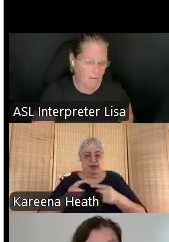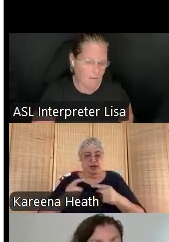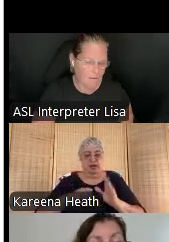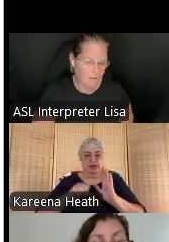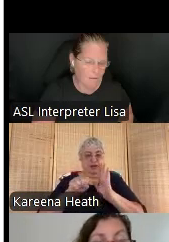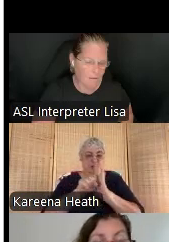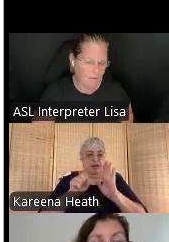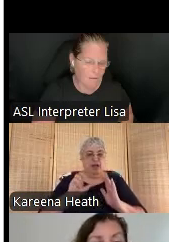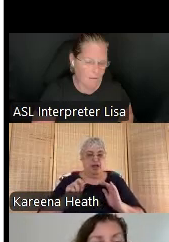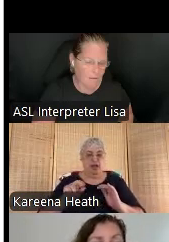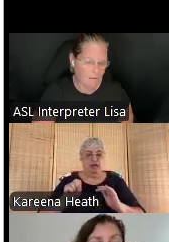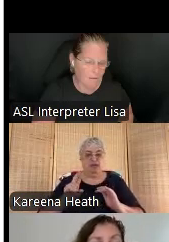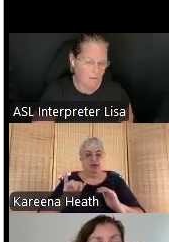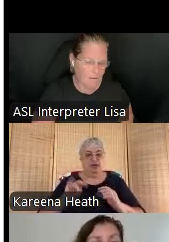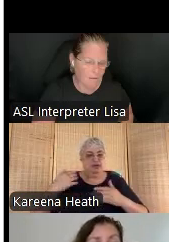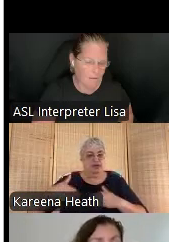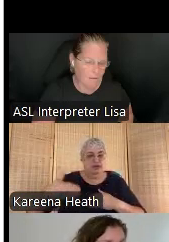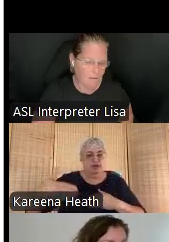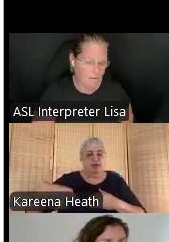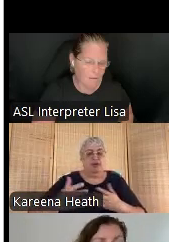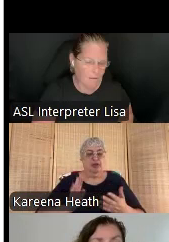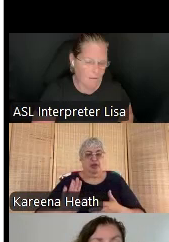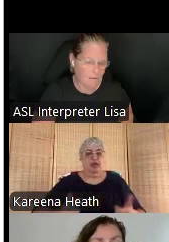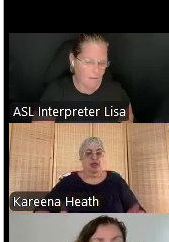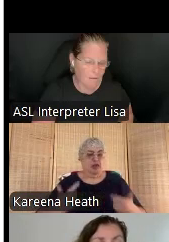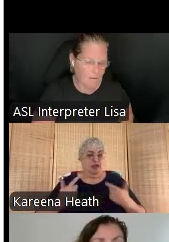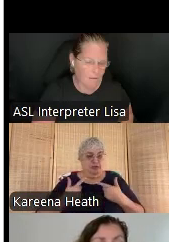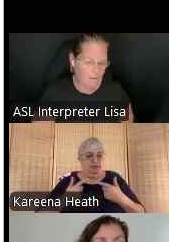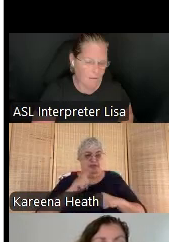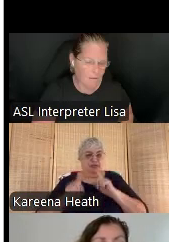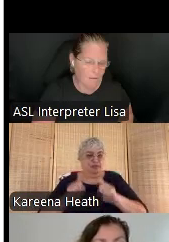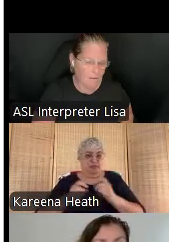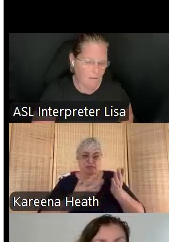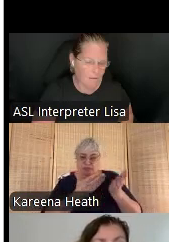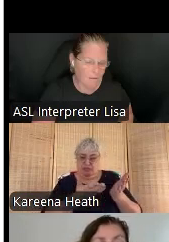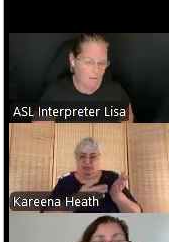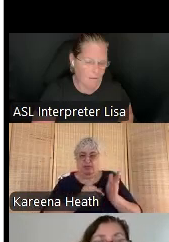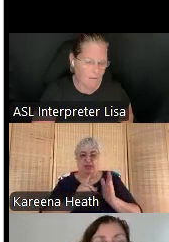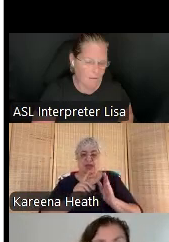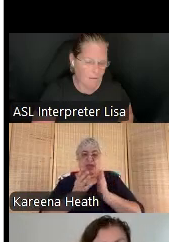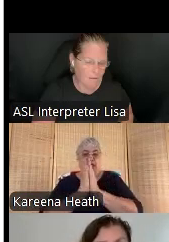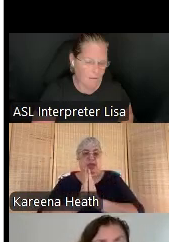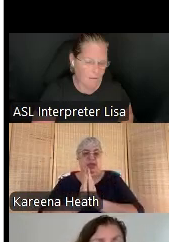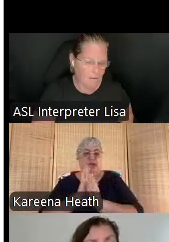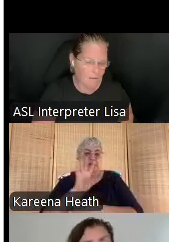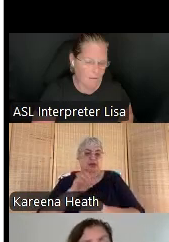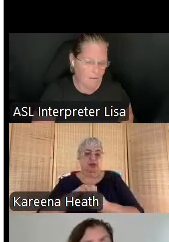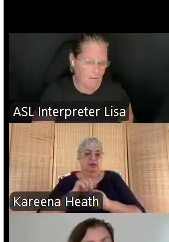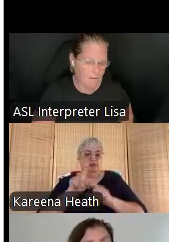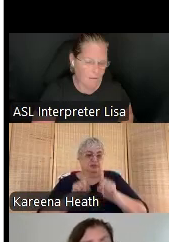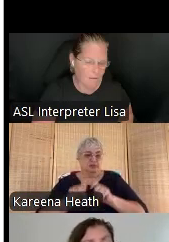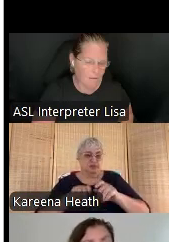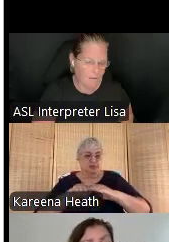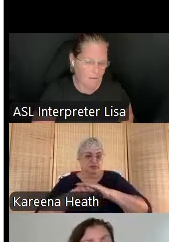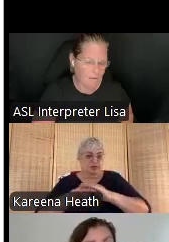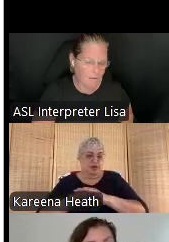a series of concussions throughout the person's life. These are some questions that you might want to ask to include in the intake